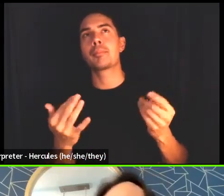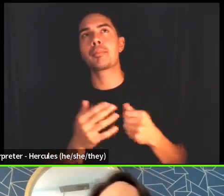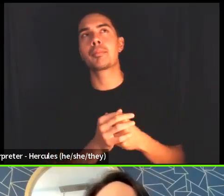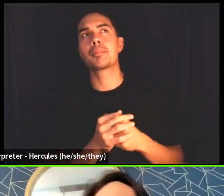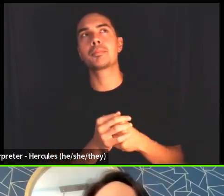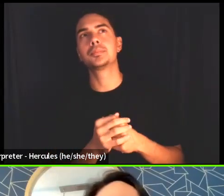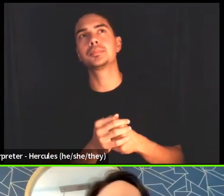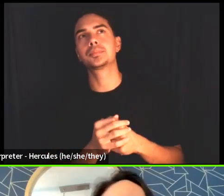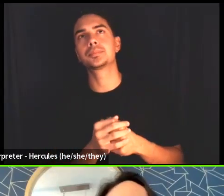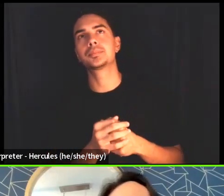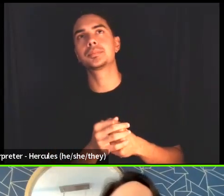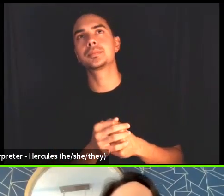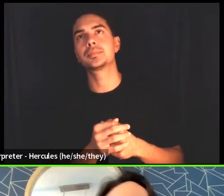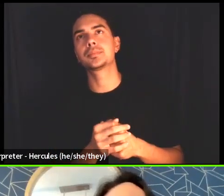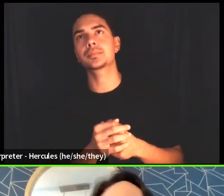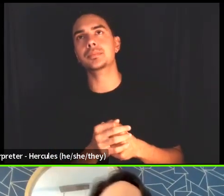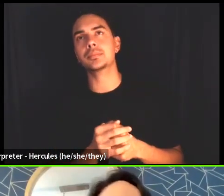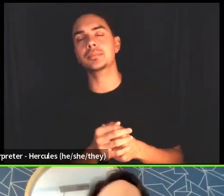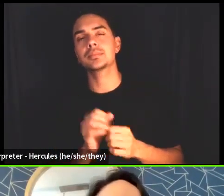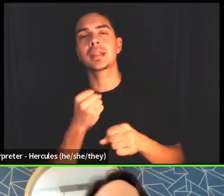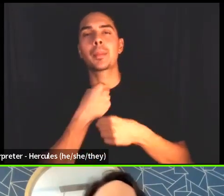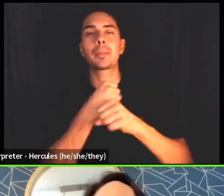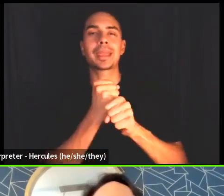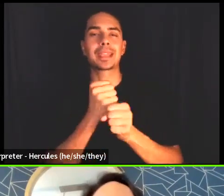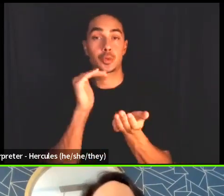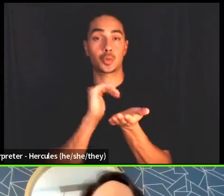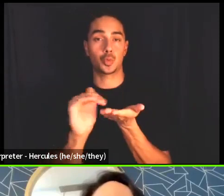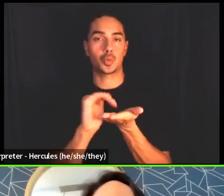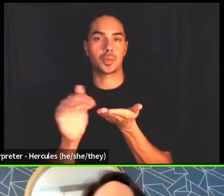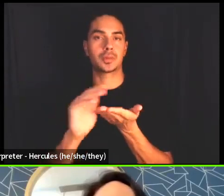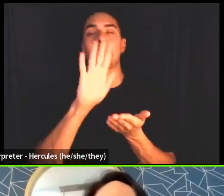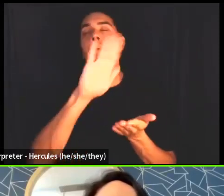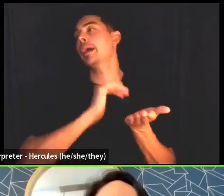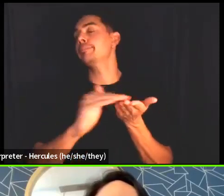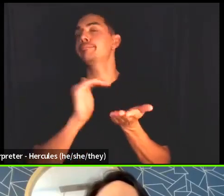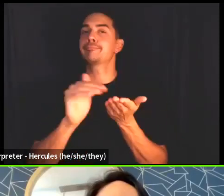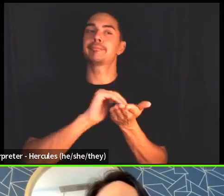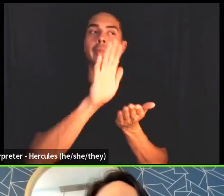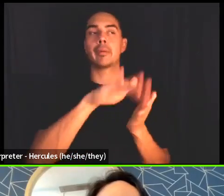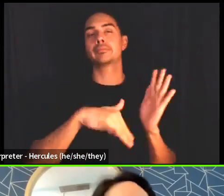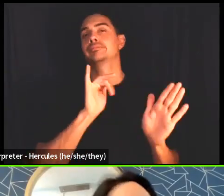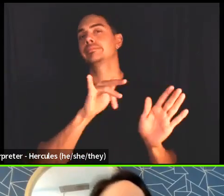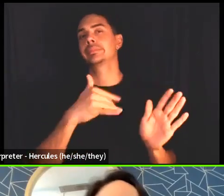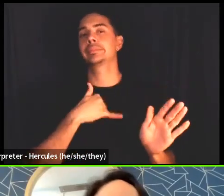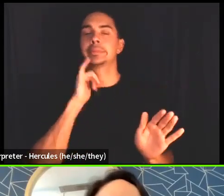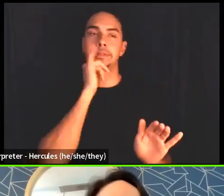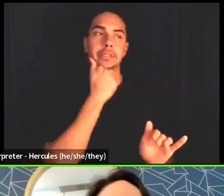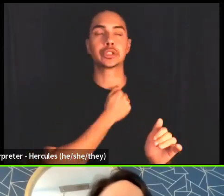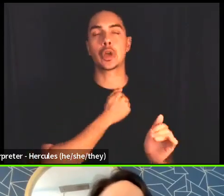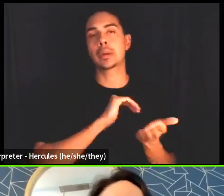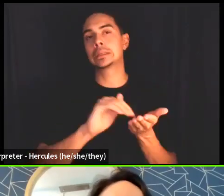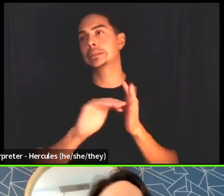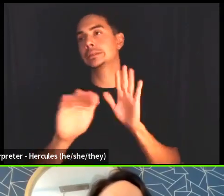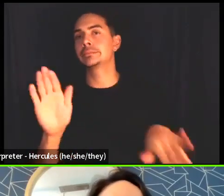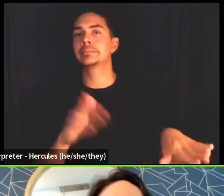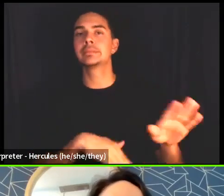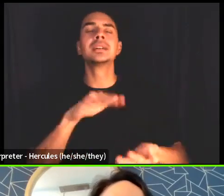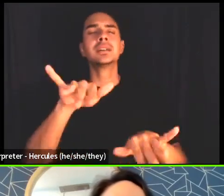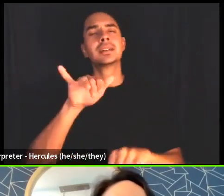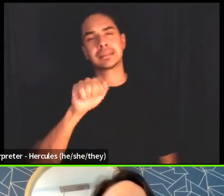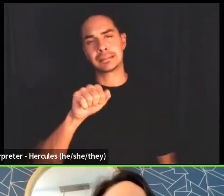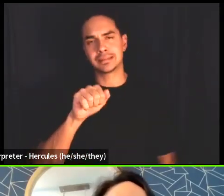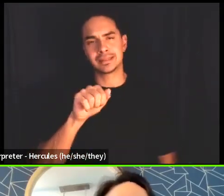make excuses and forgive you for all the things you've done. Like, we're gonna also hold you accountable. You know, I love my kids enough to hold them